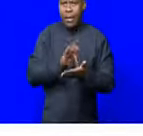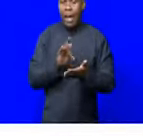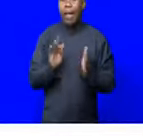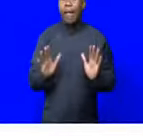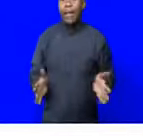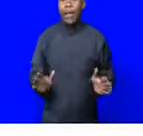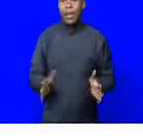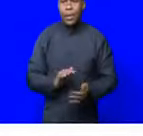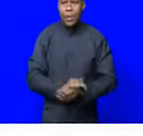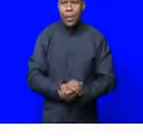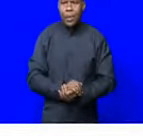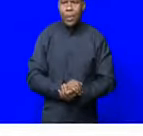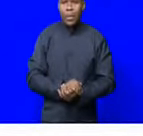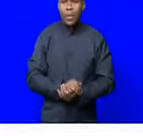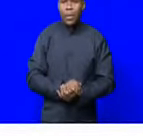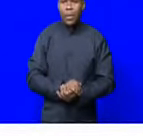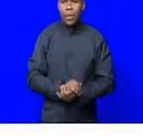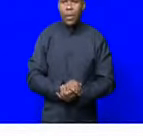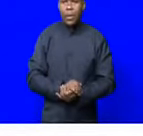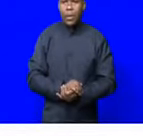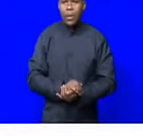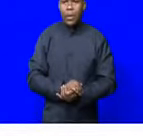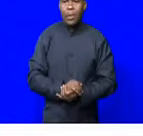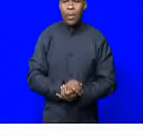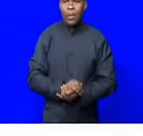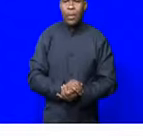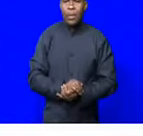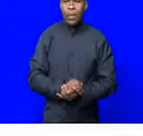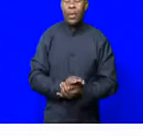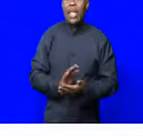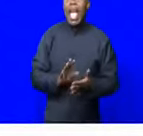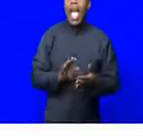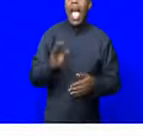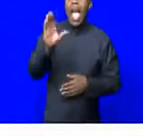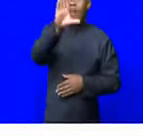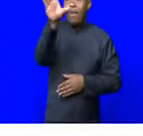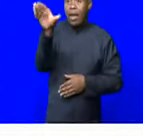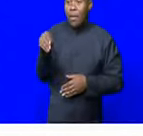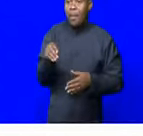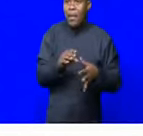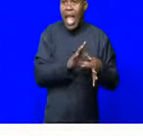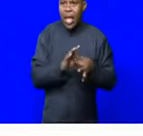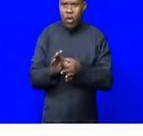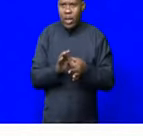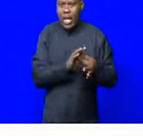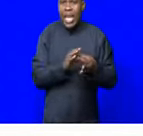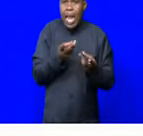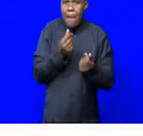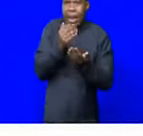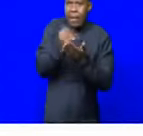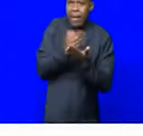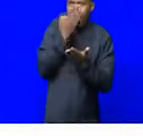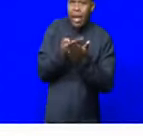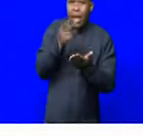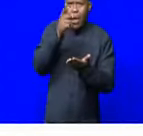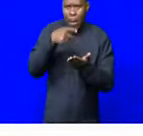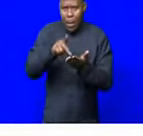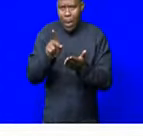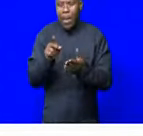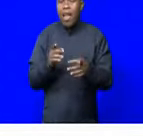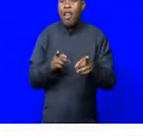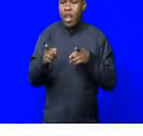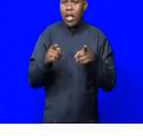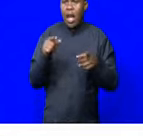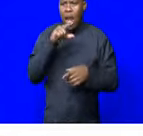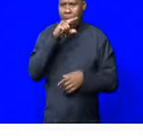Mbabane. The executive director for ACOSCA, George Ombado, says when institutions are not well run,